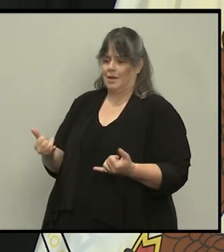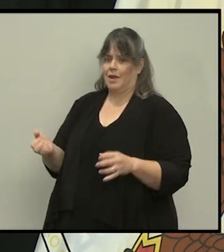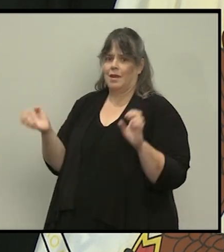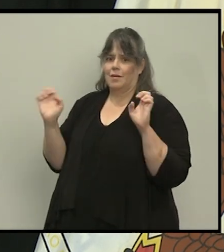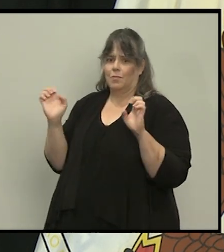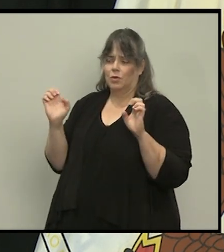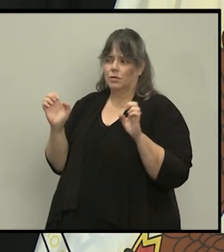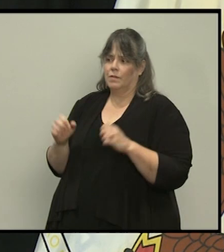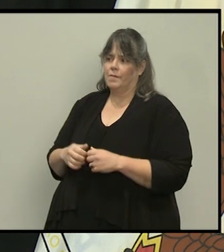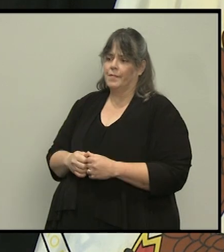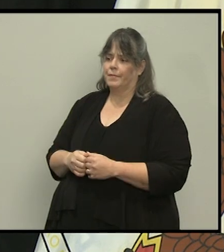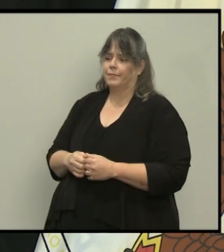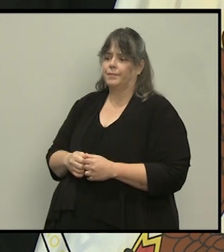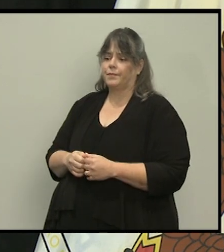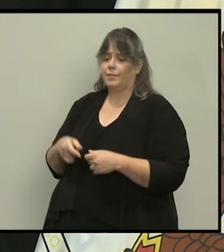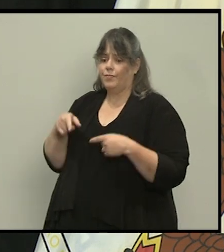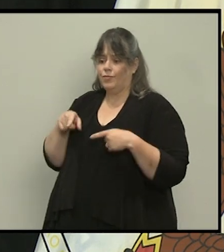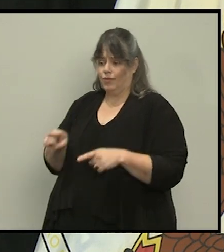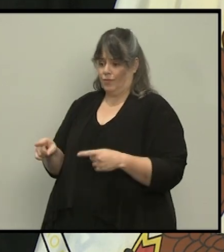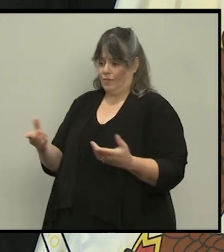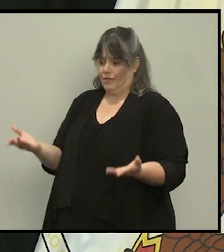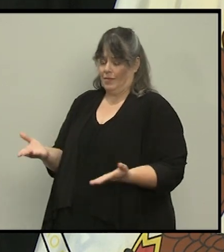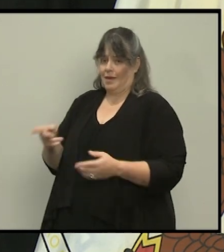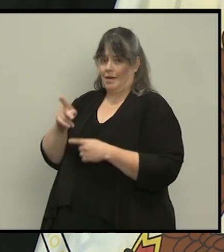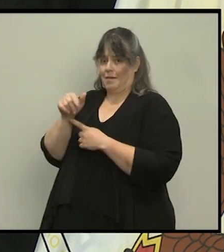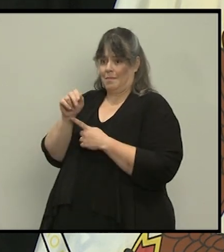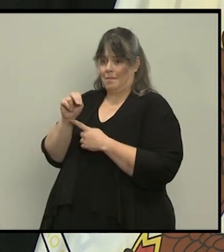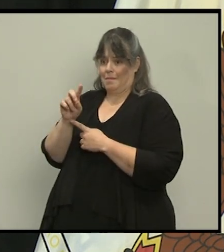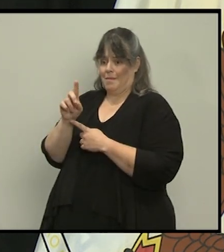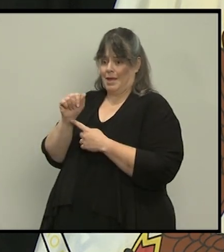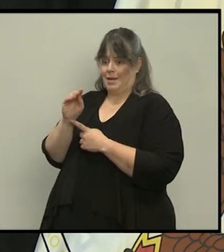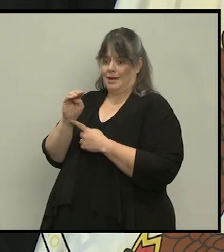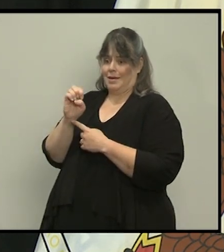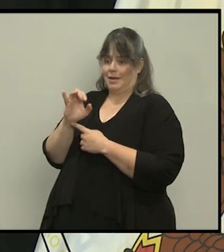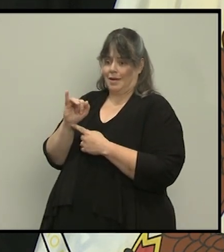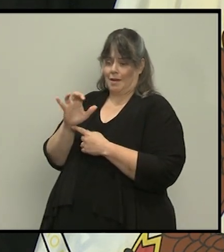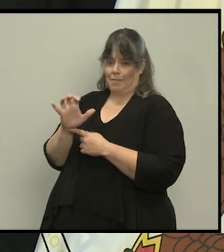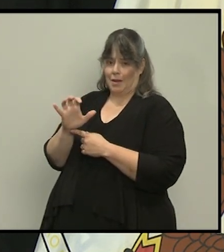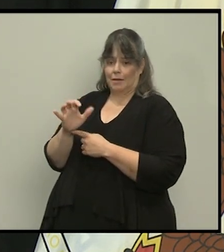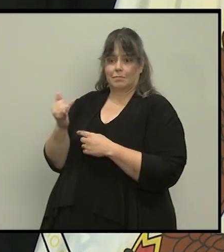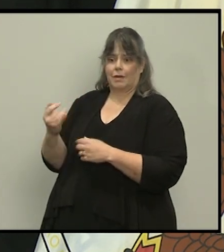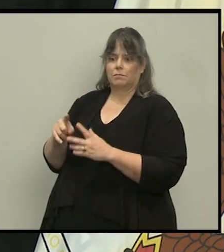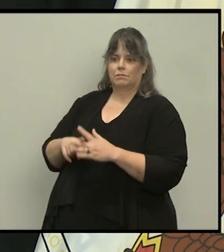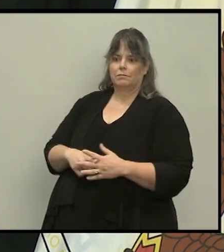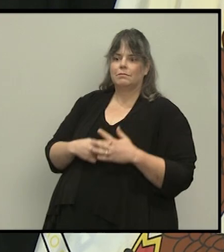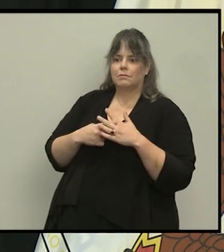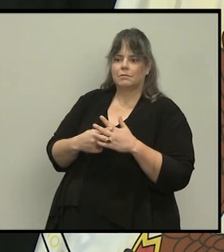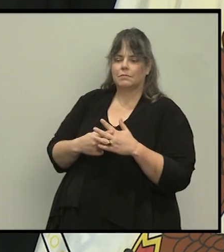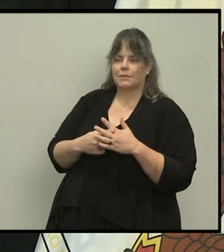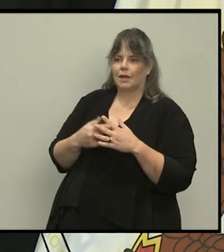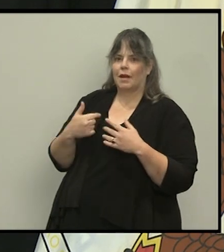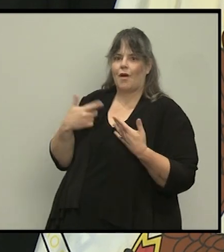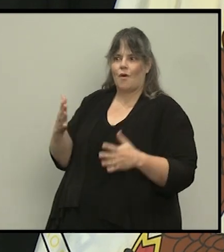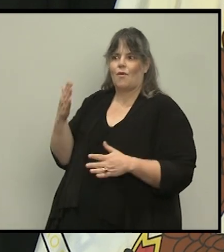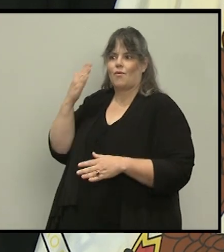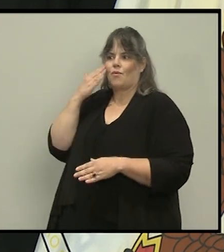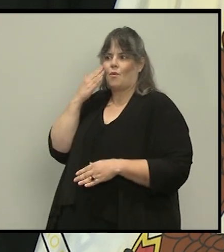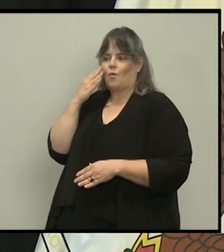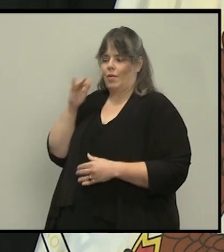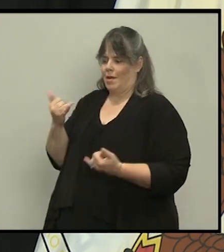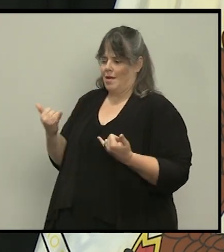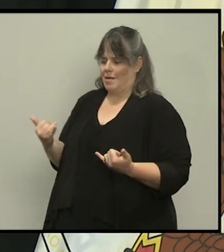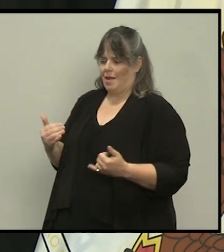emergency. During this pandemic, we have from the beginning known that existing